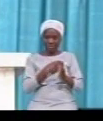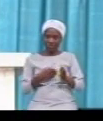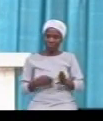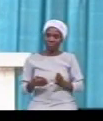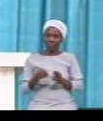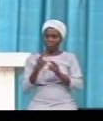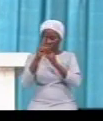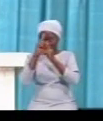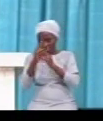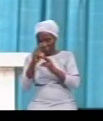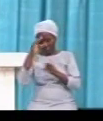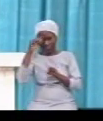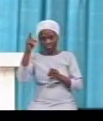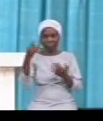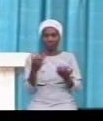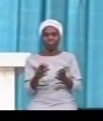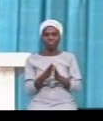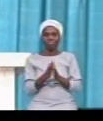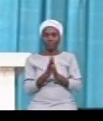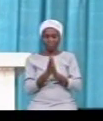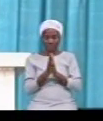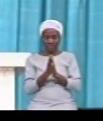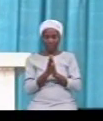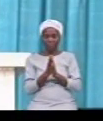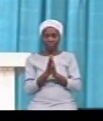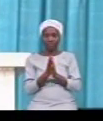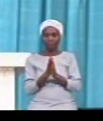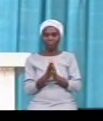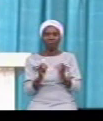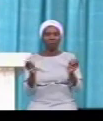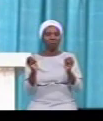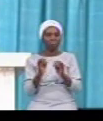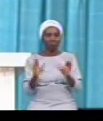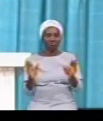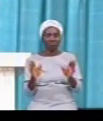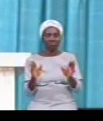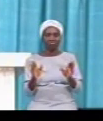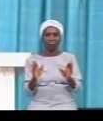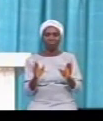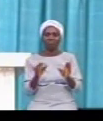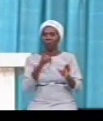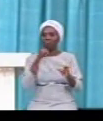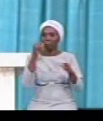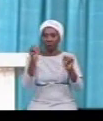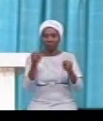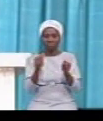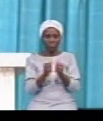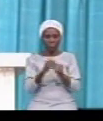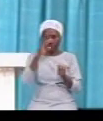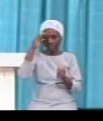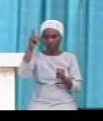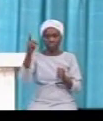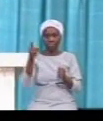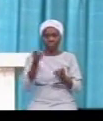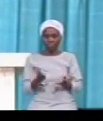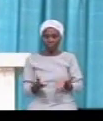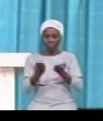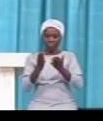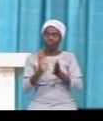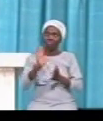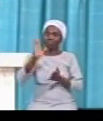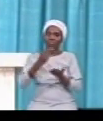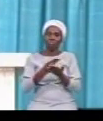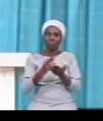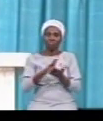fail. There is nothing which is impossible with him. Let's worship him, let's adore him, let's magnify his holy name. He's a